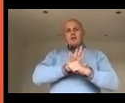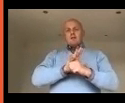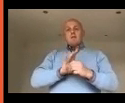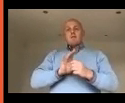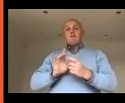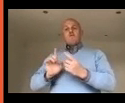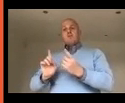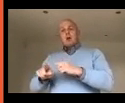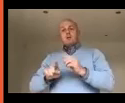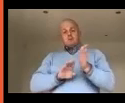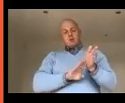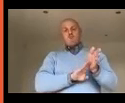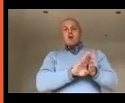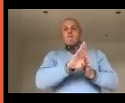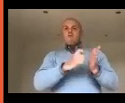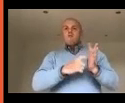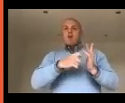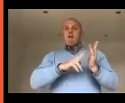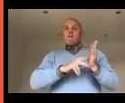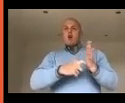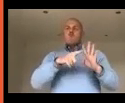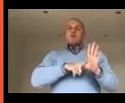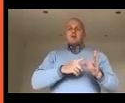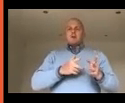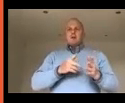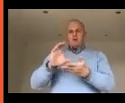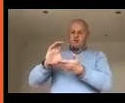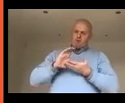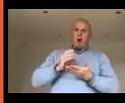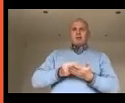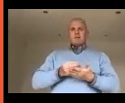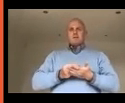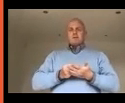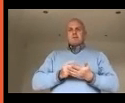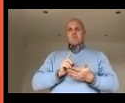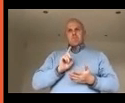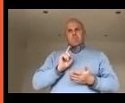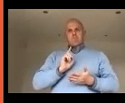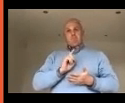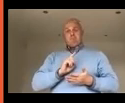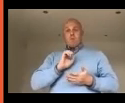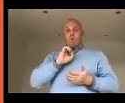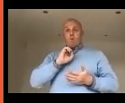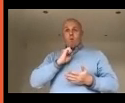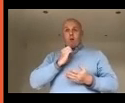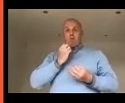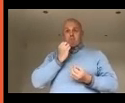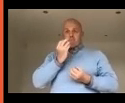and Recovery Grant. We're going to go through a number of different